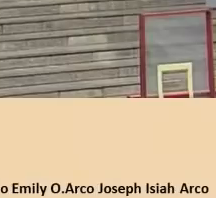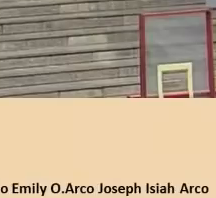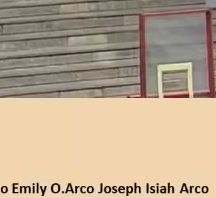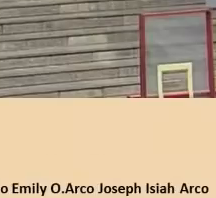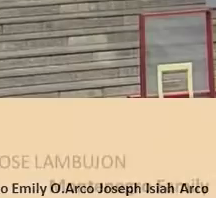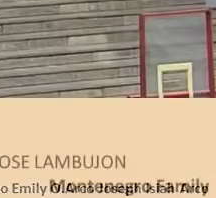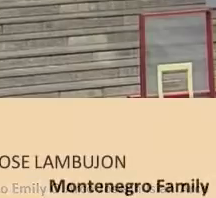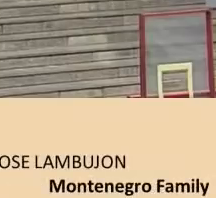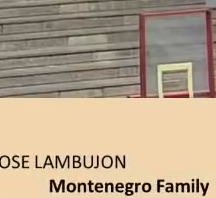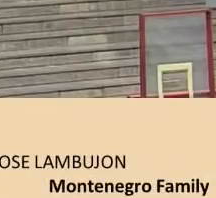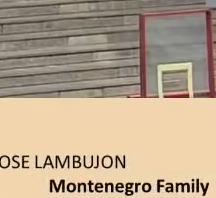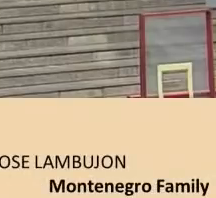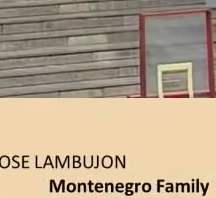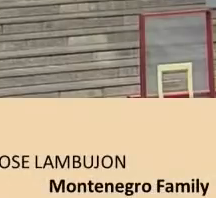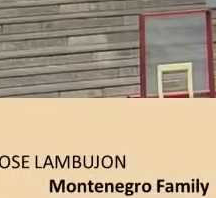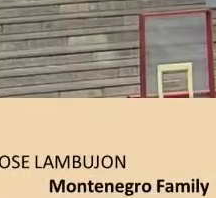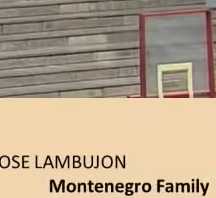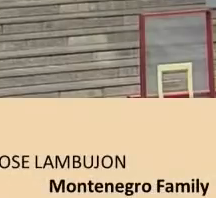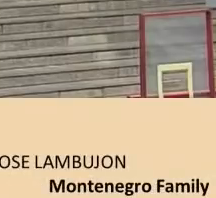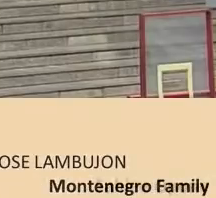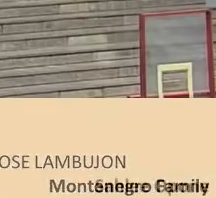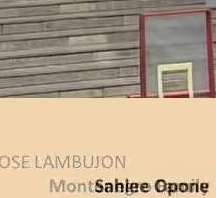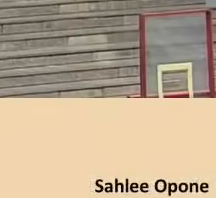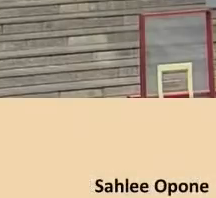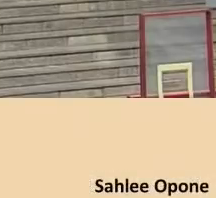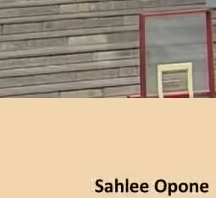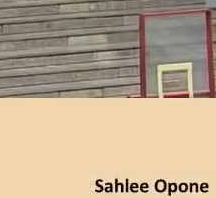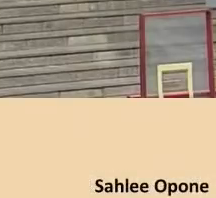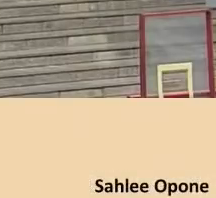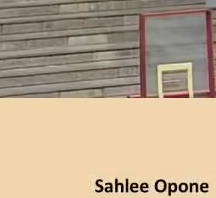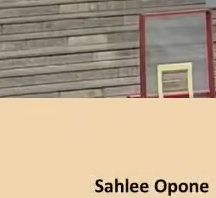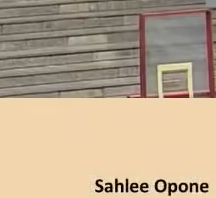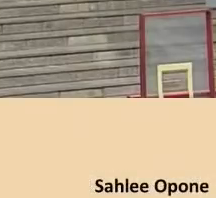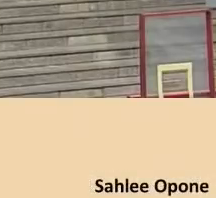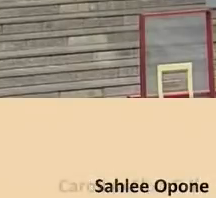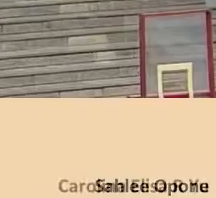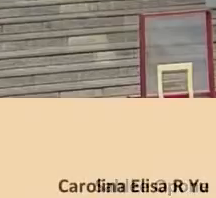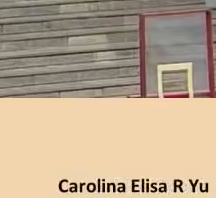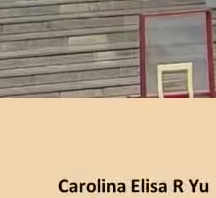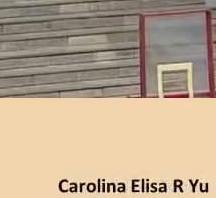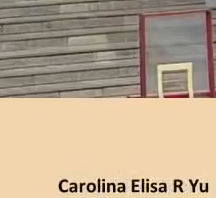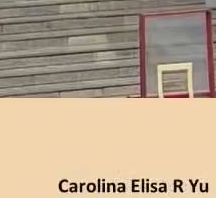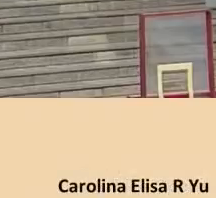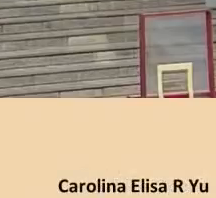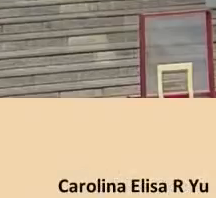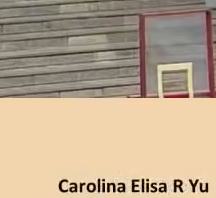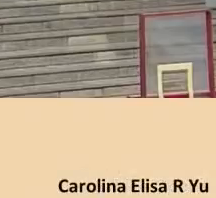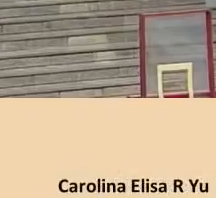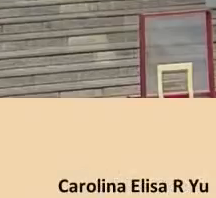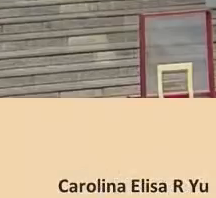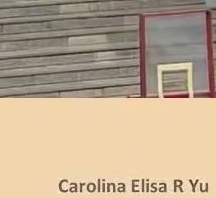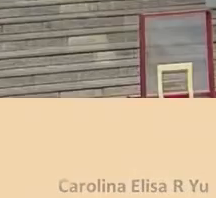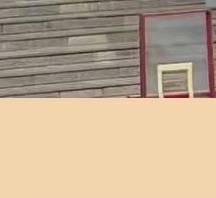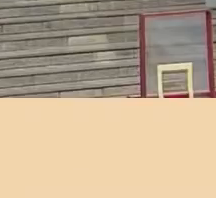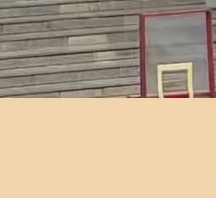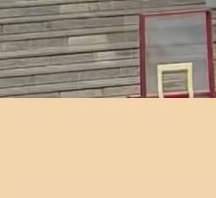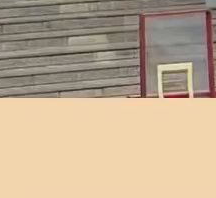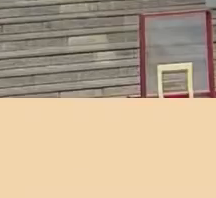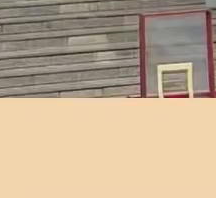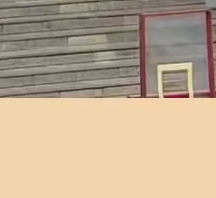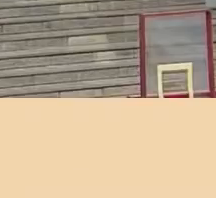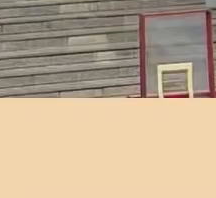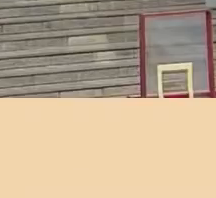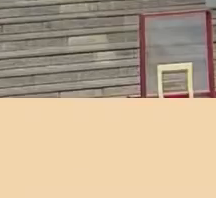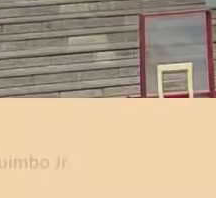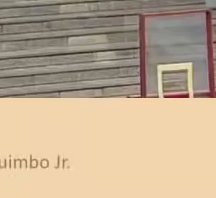of your miraculous image on our shores, we humbly ask you to send the Holy Spirit upon us so that